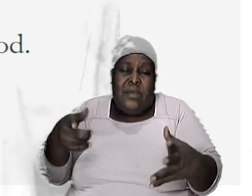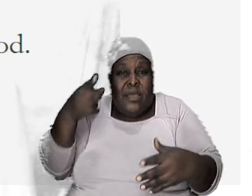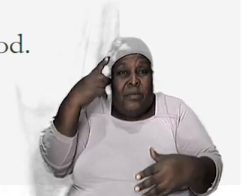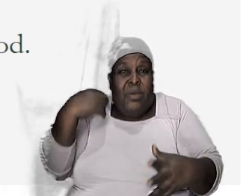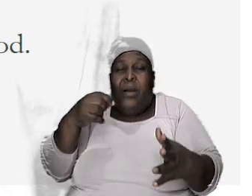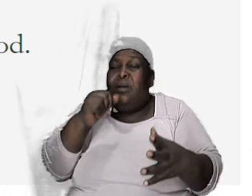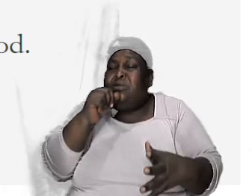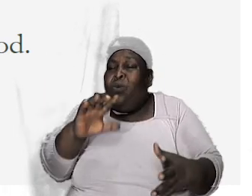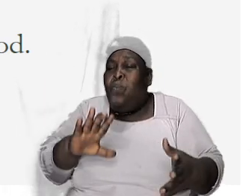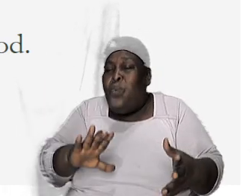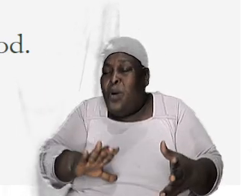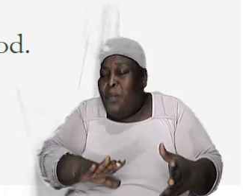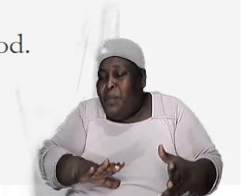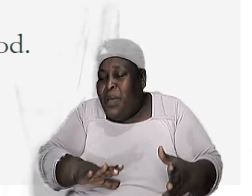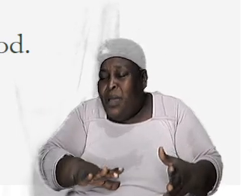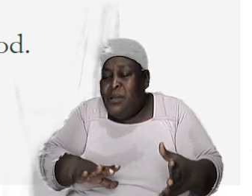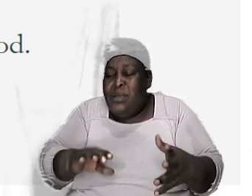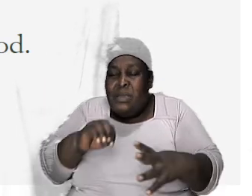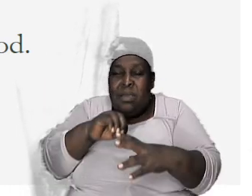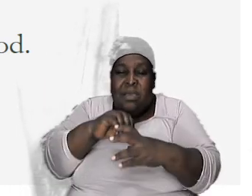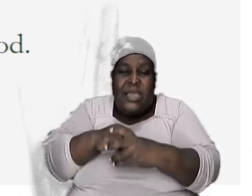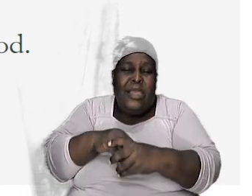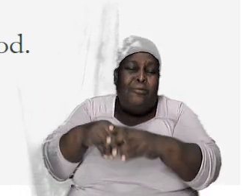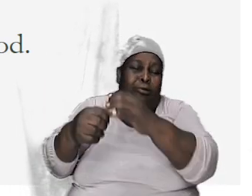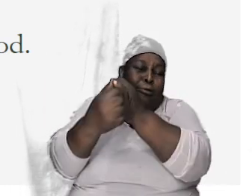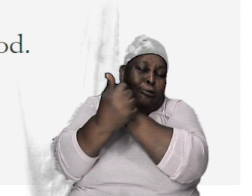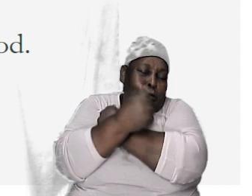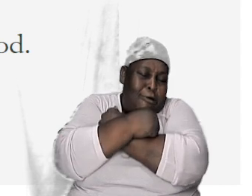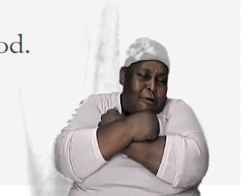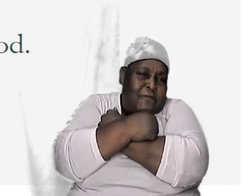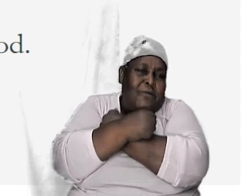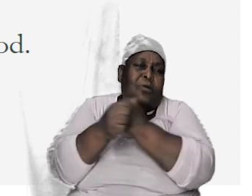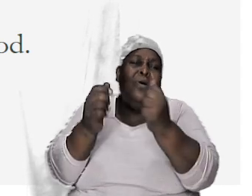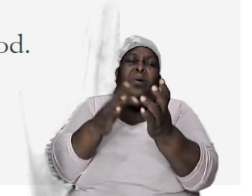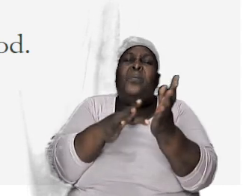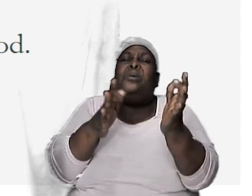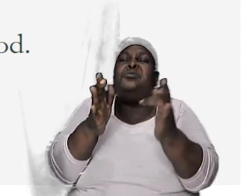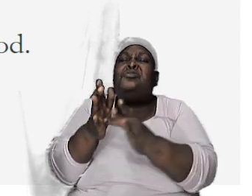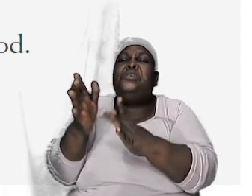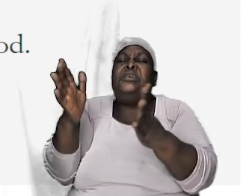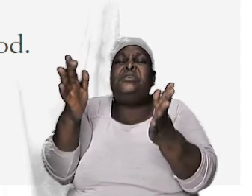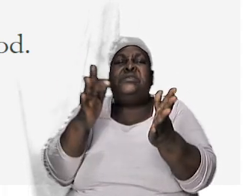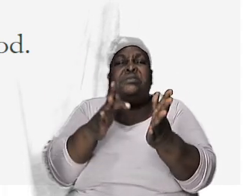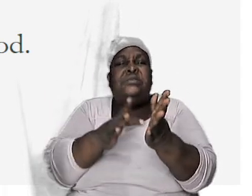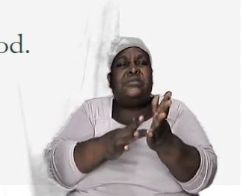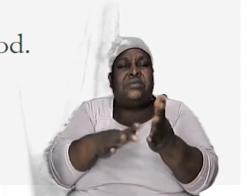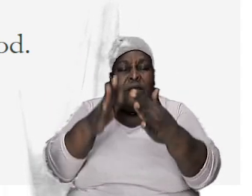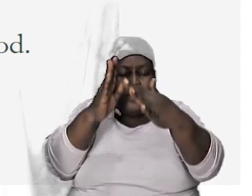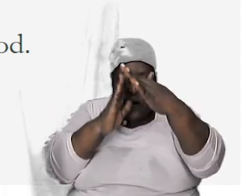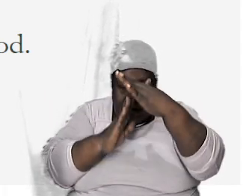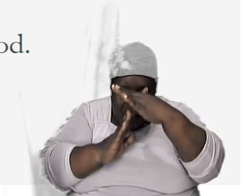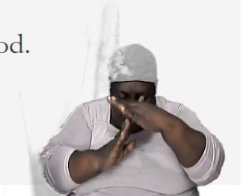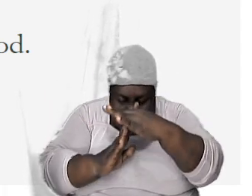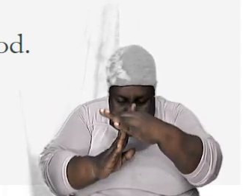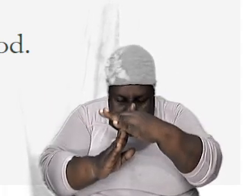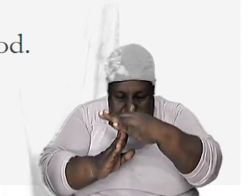place of humility. And what makes worship very powerful is because of who it focuses on.